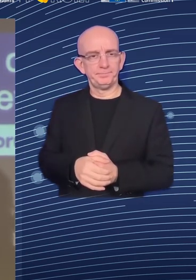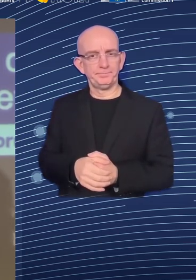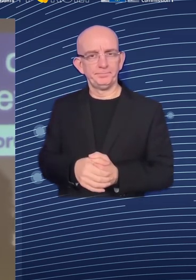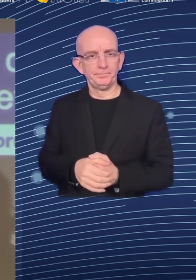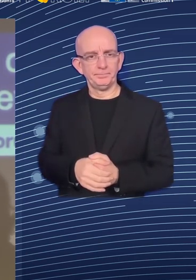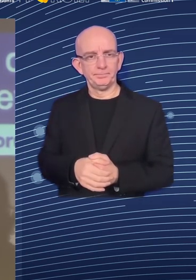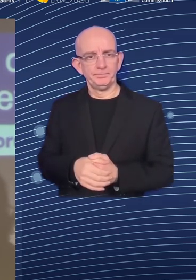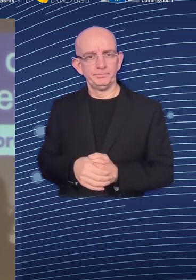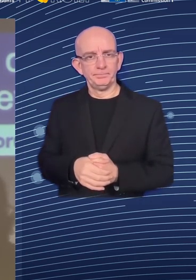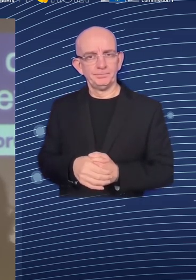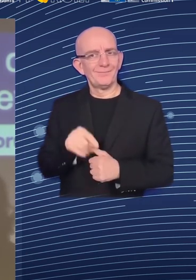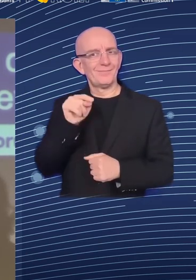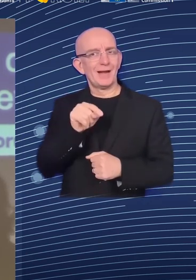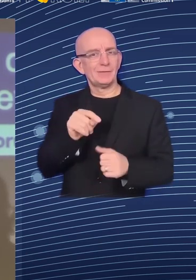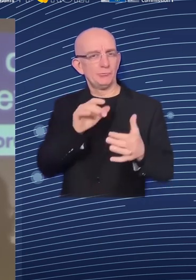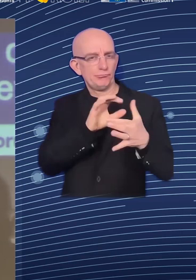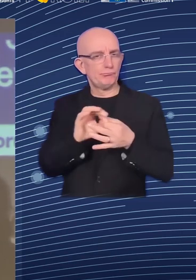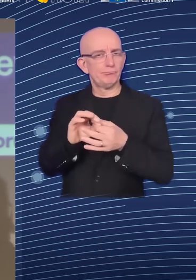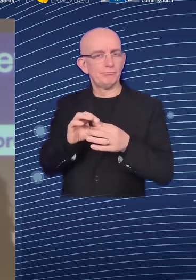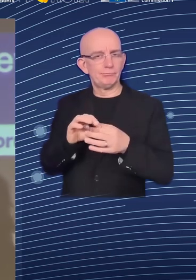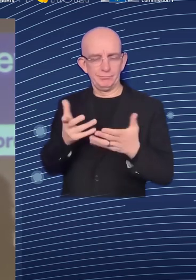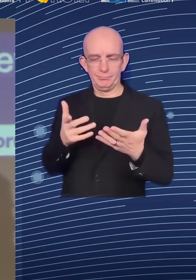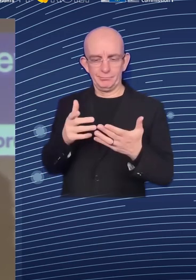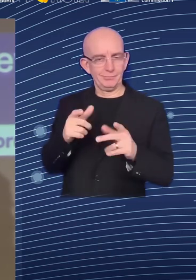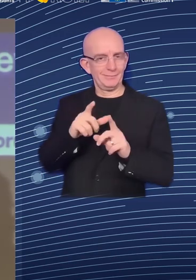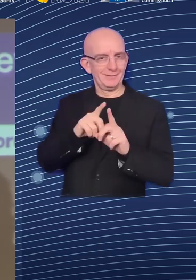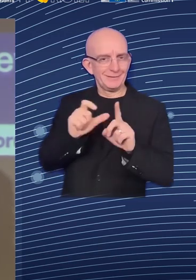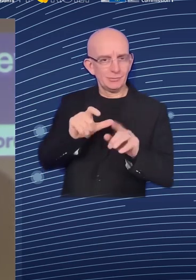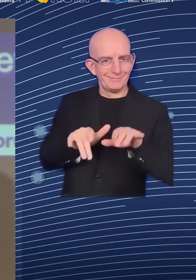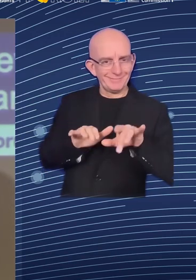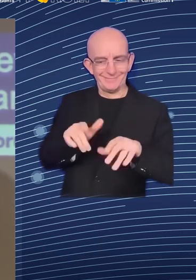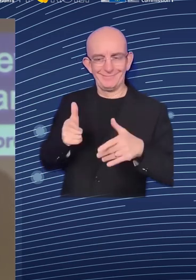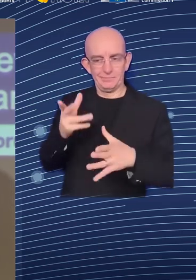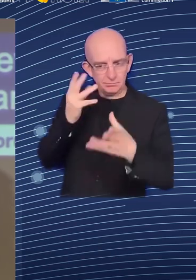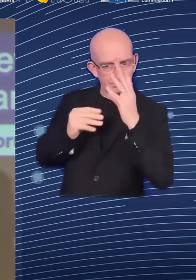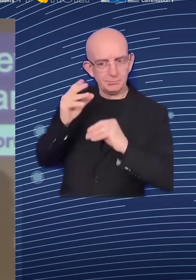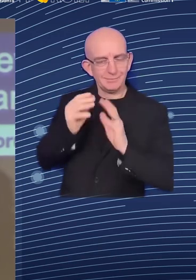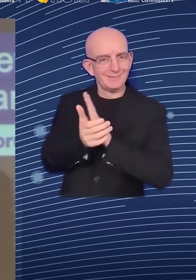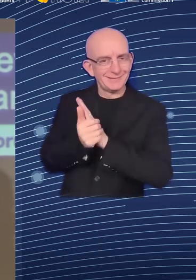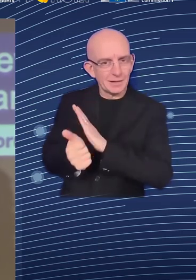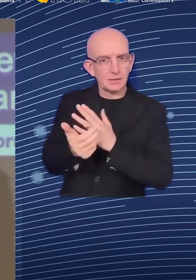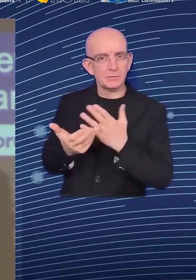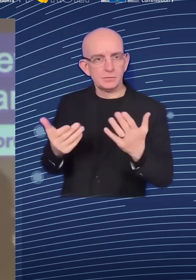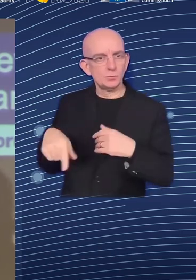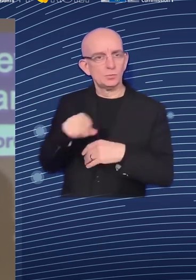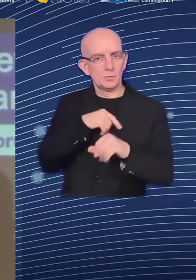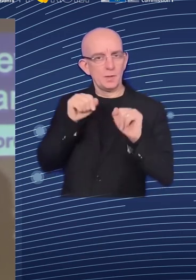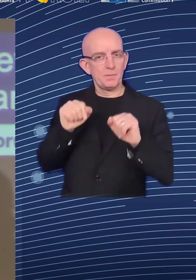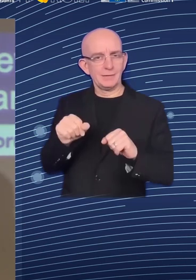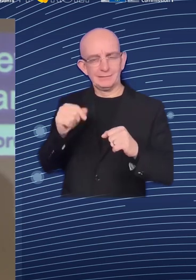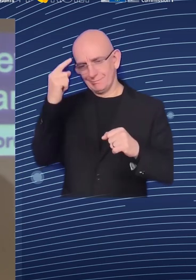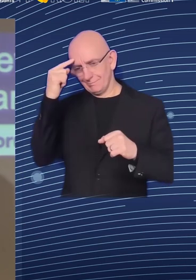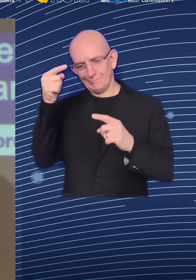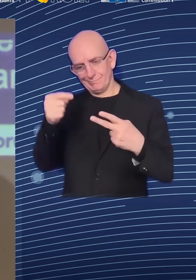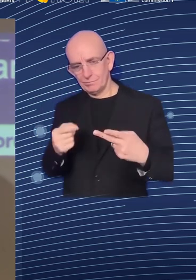those which are maybe connected with maybe other frameworks and build on it, because it, then that